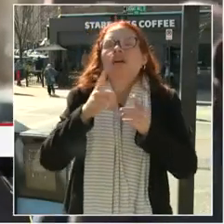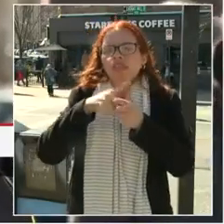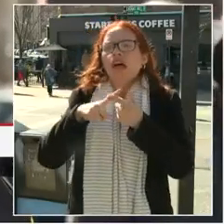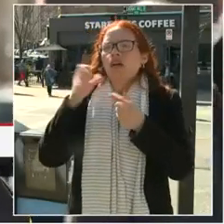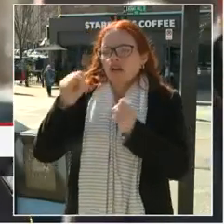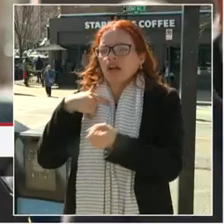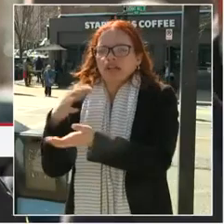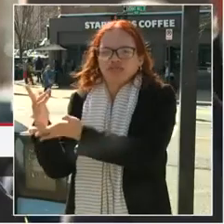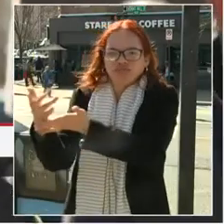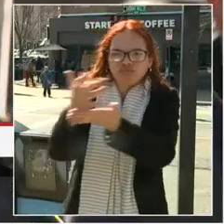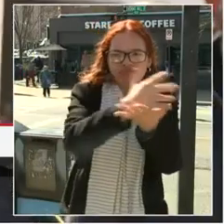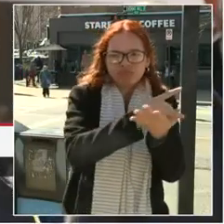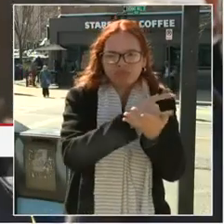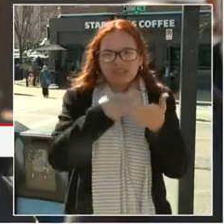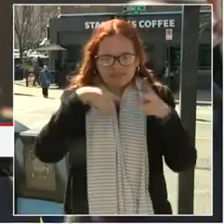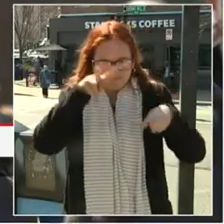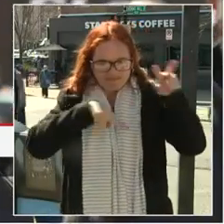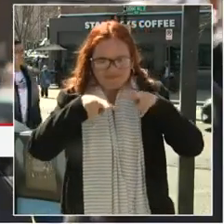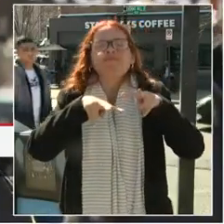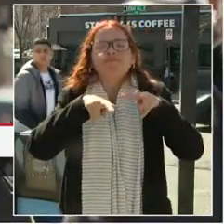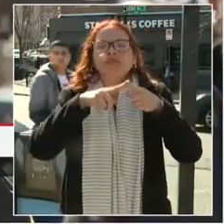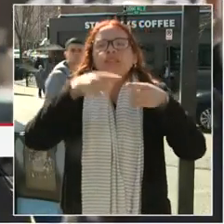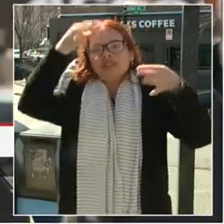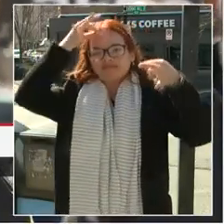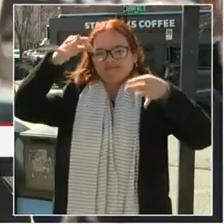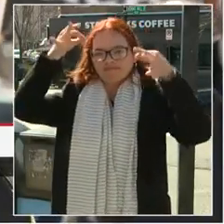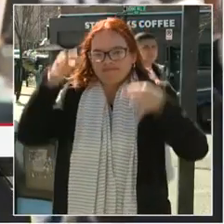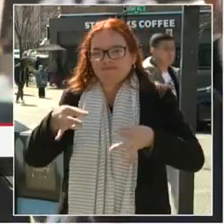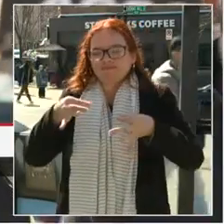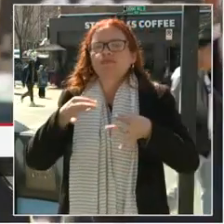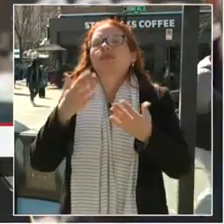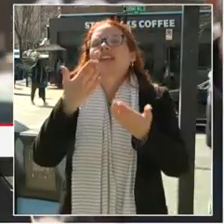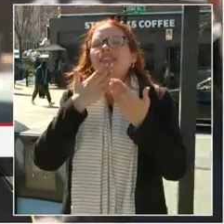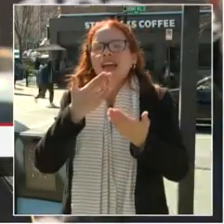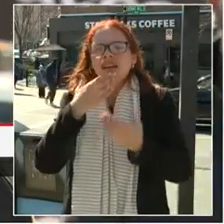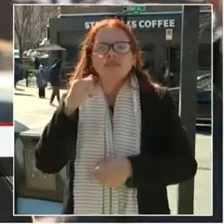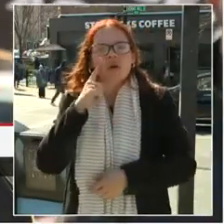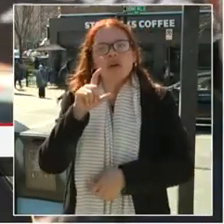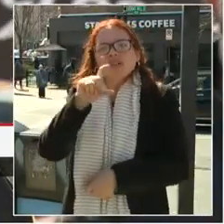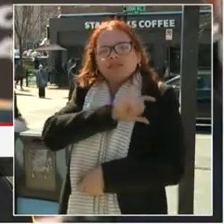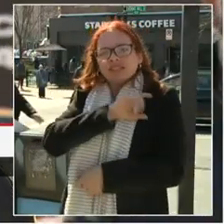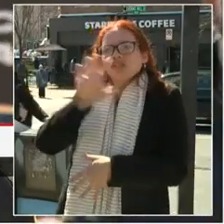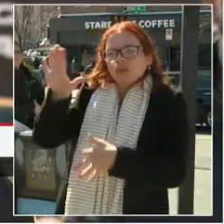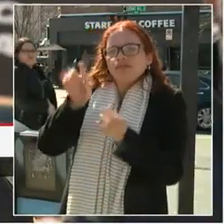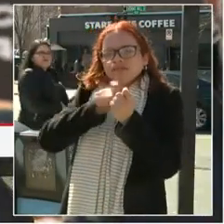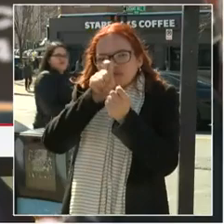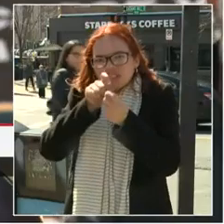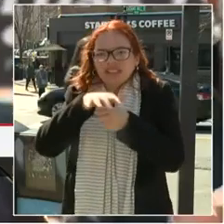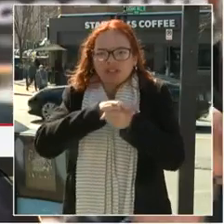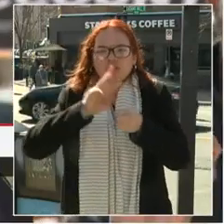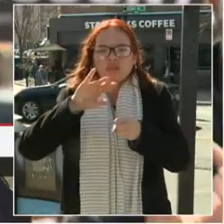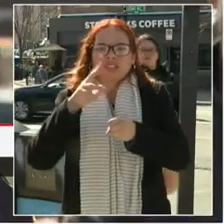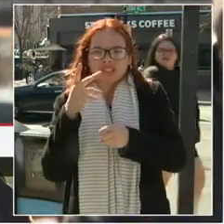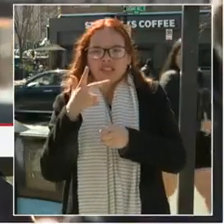those things that we see. I'm thankful that our officers, specifically the 3rd District Crime Suppression Team, in assistance